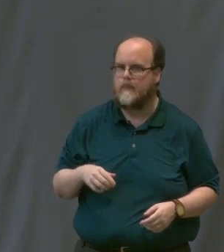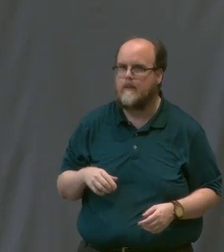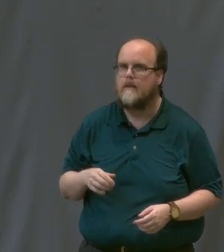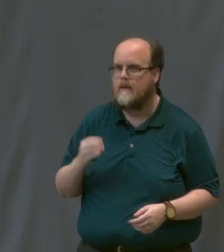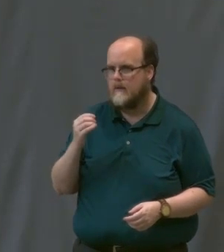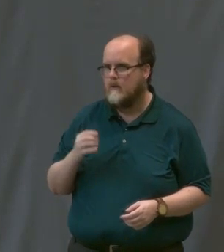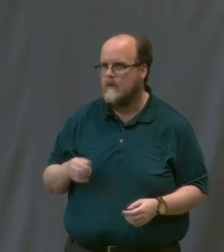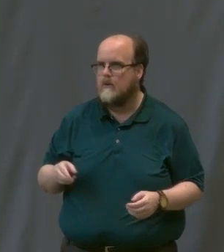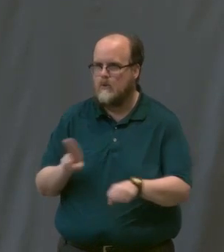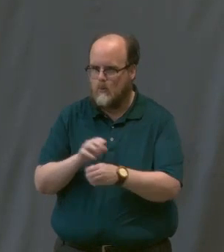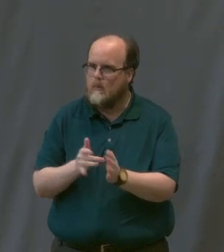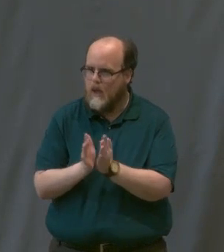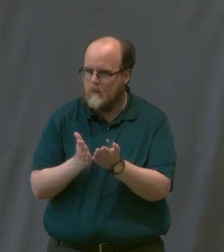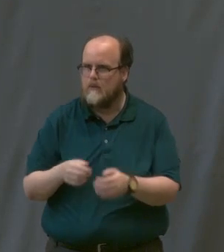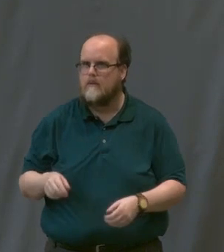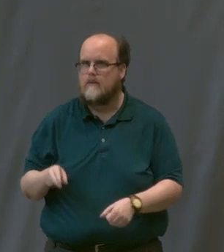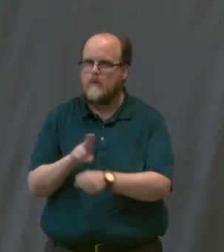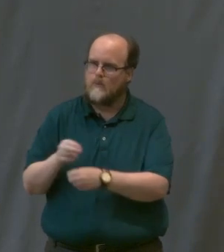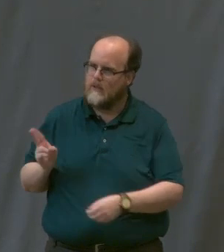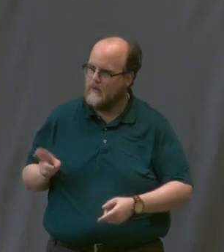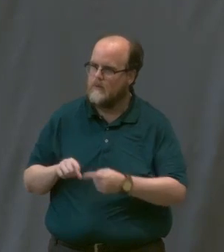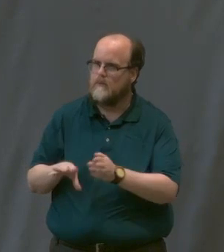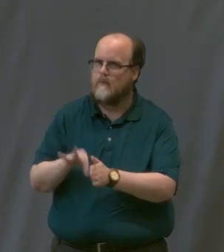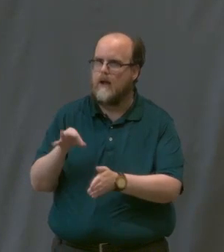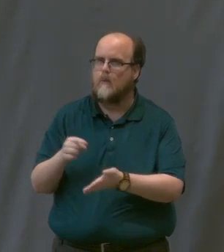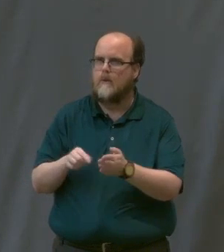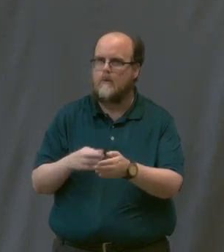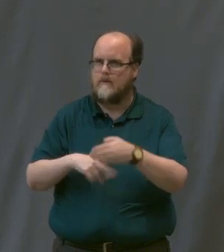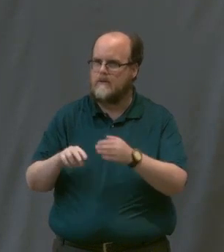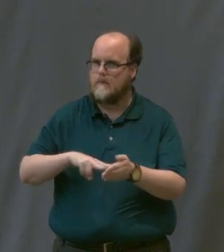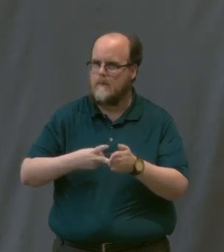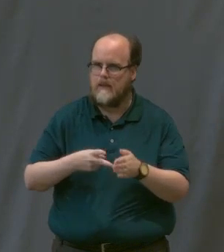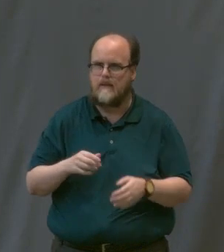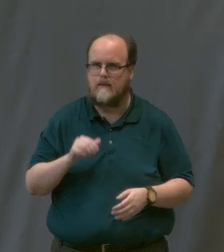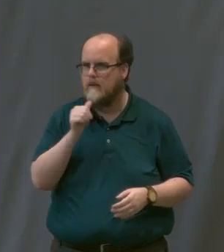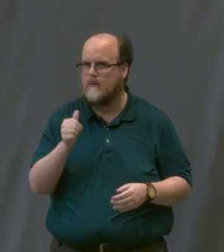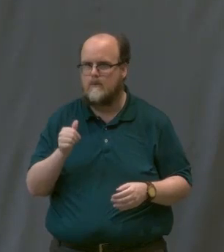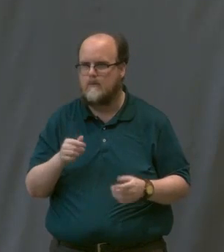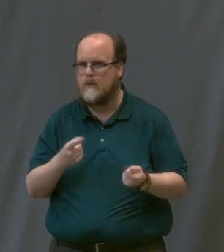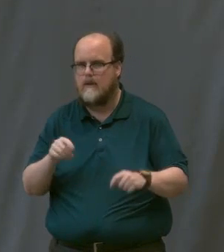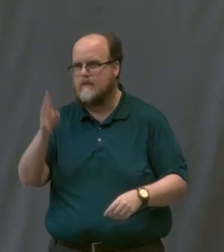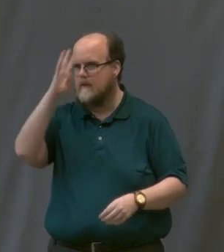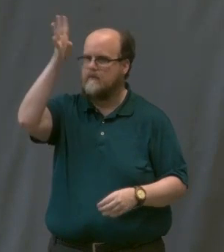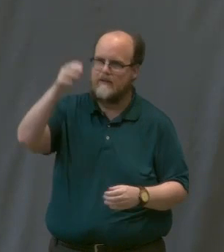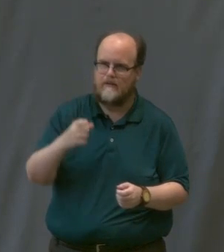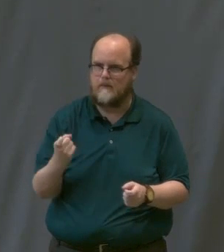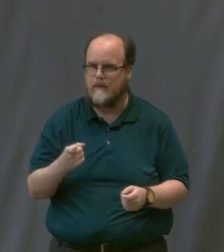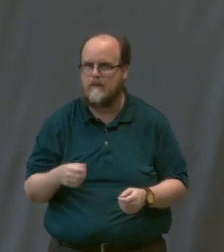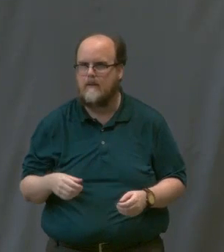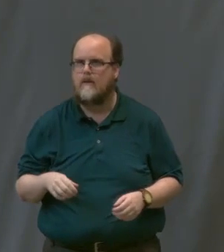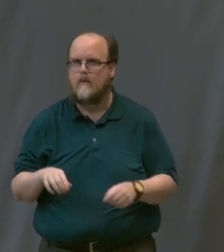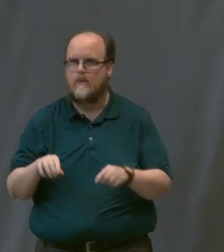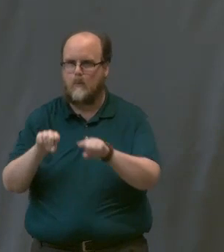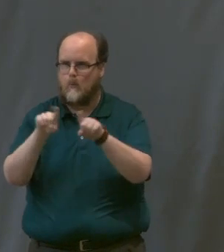Bible. Use the Bible and use history to try to find out exactly what it means. Don't try to invent something brand new. The wheel's already